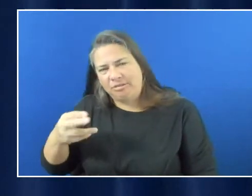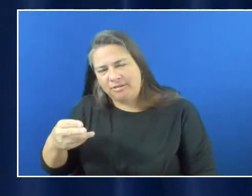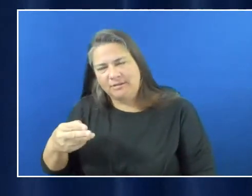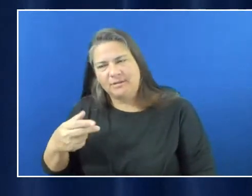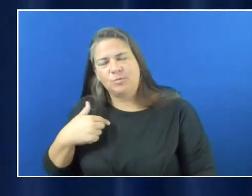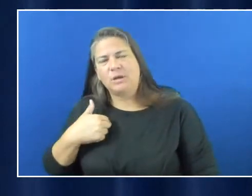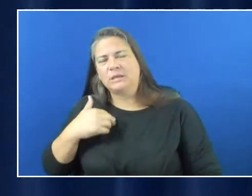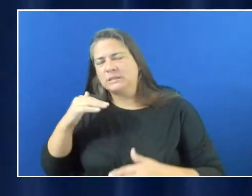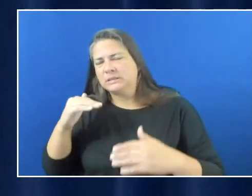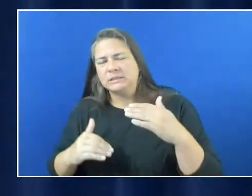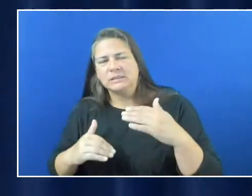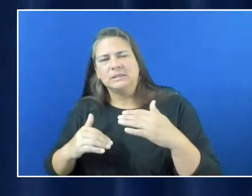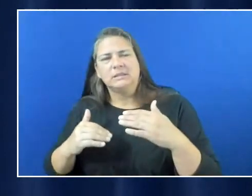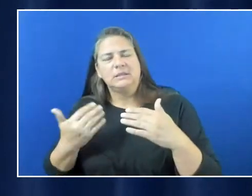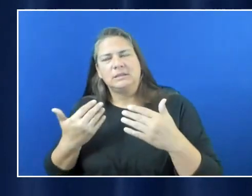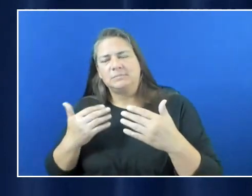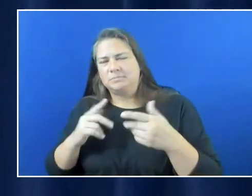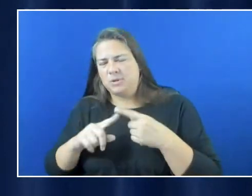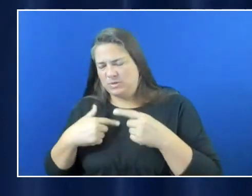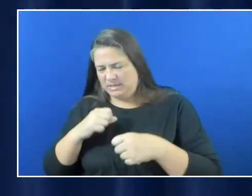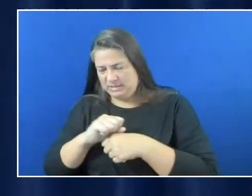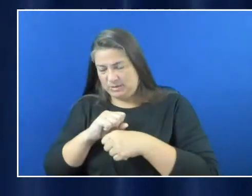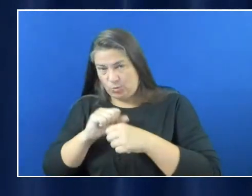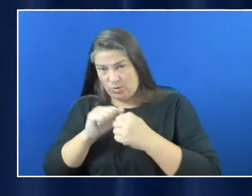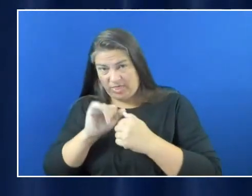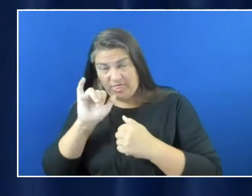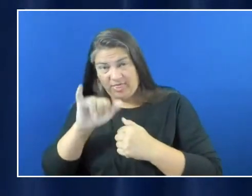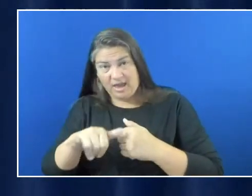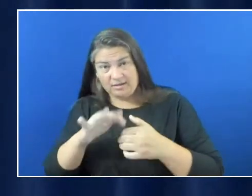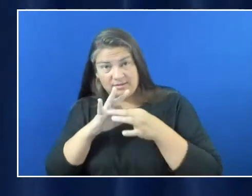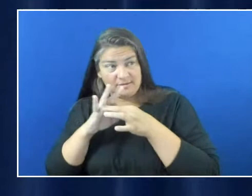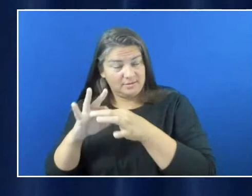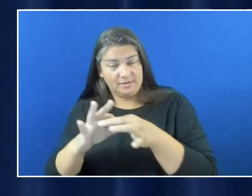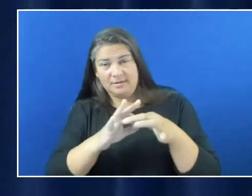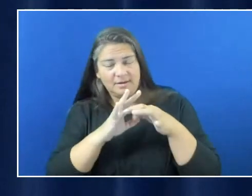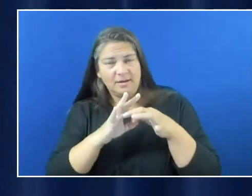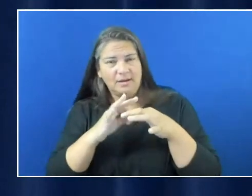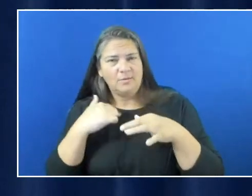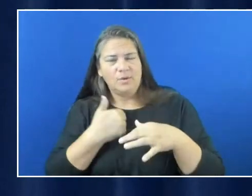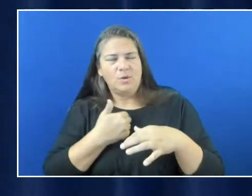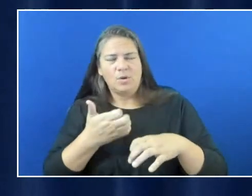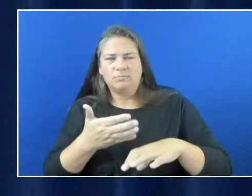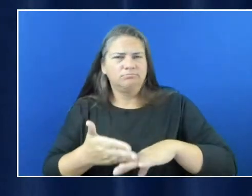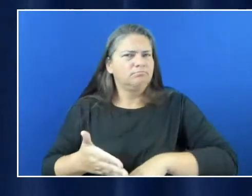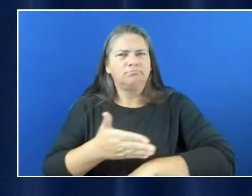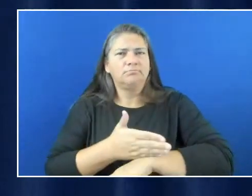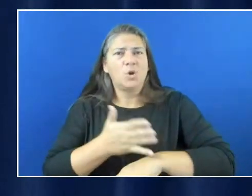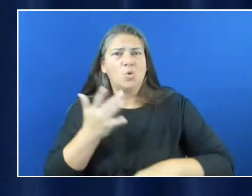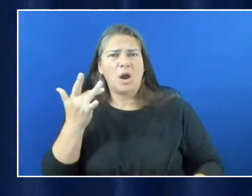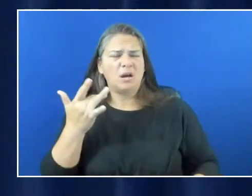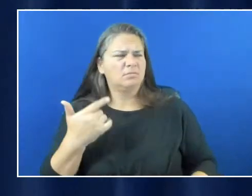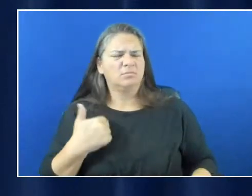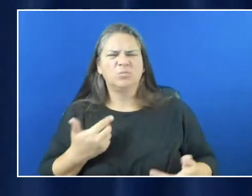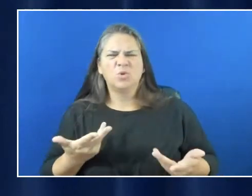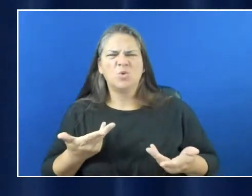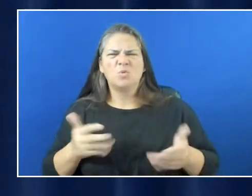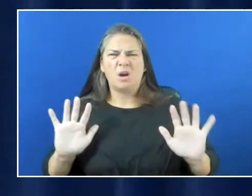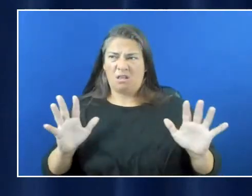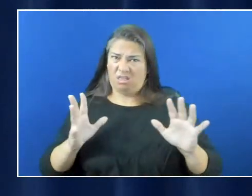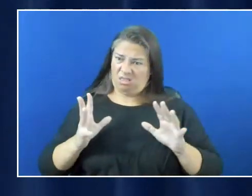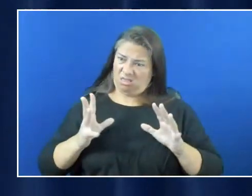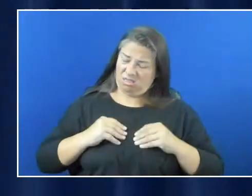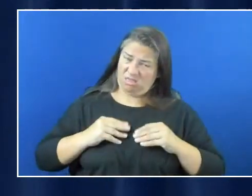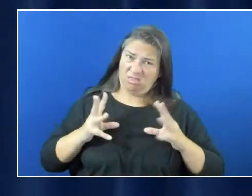step in the right direction that say that we are not going to tolerate this sort of egregious conduct in